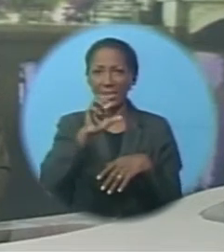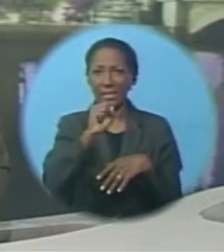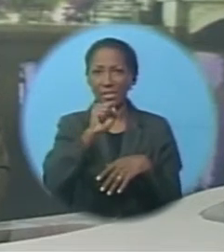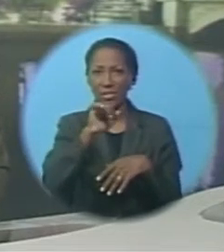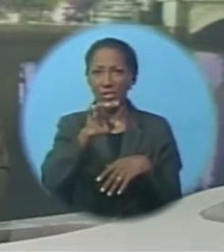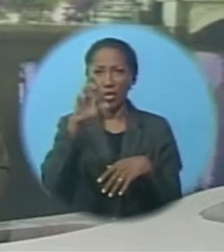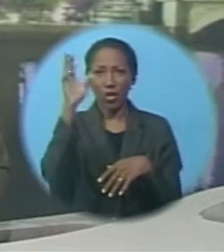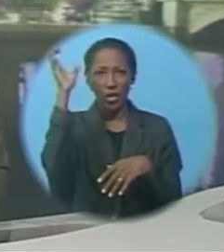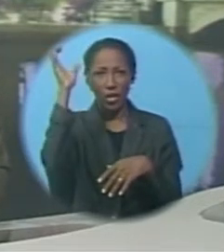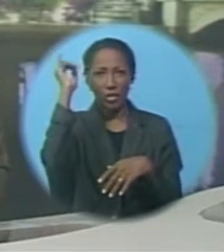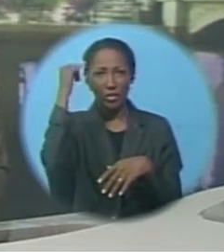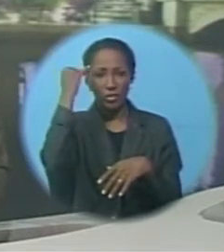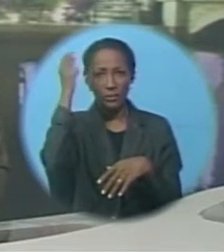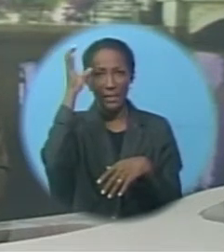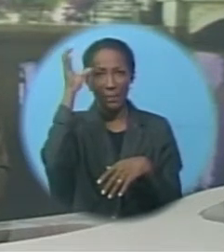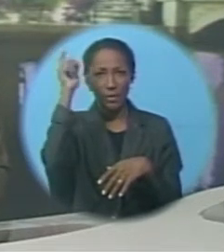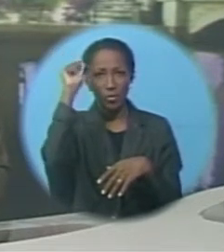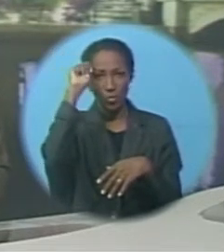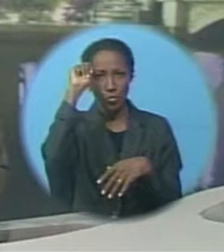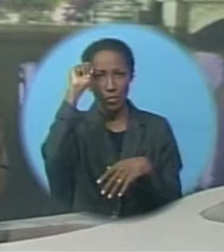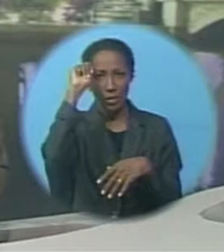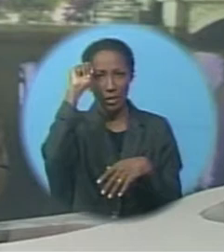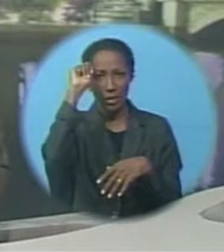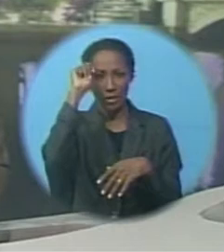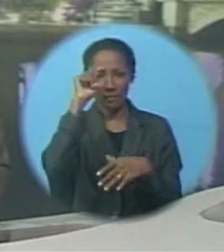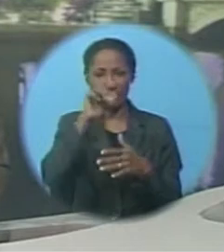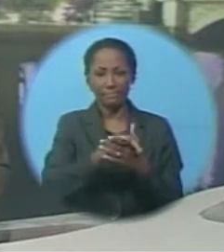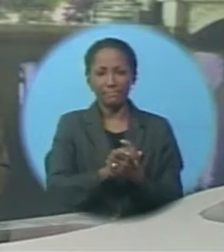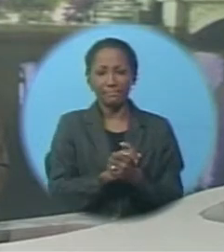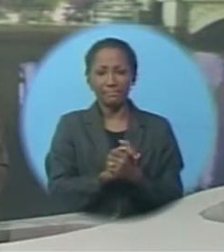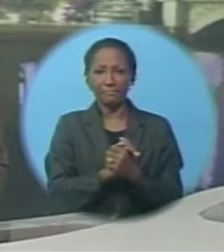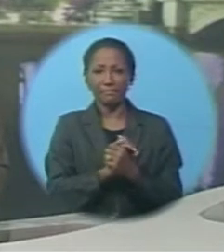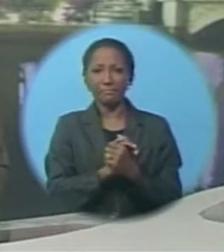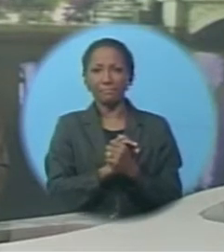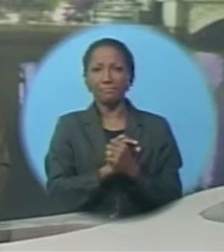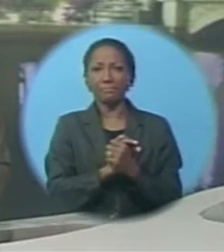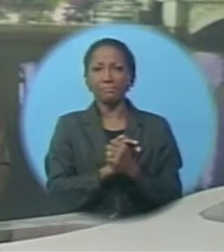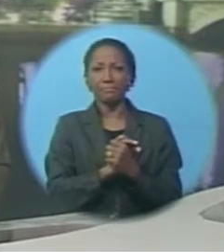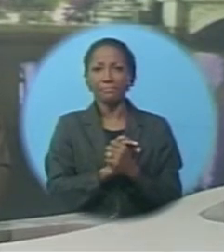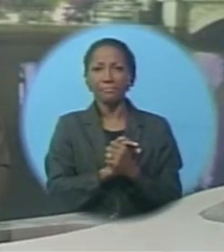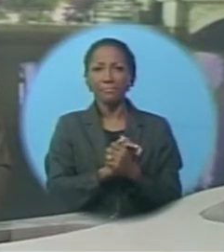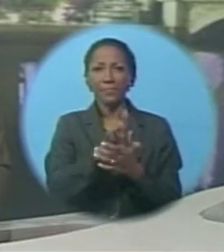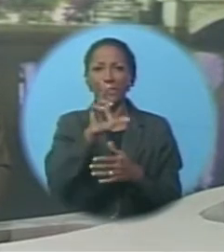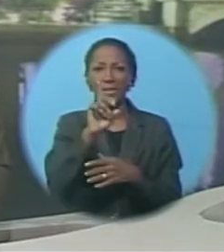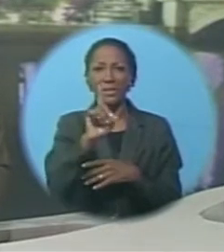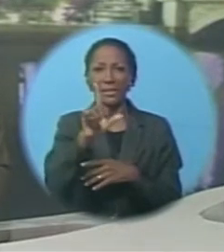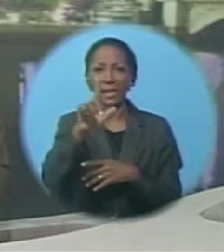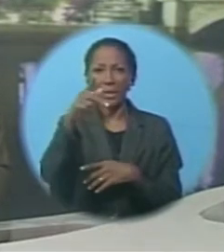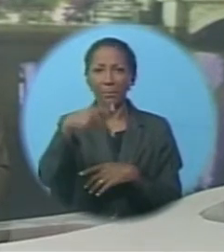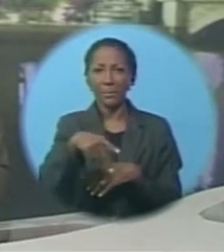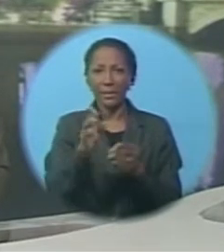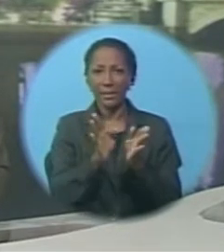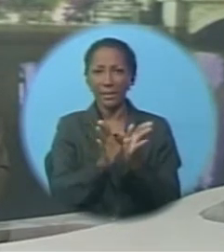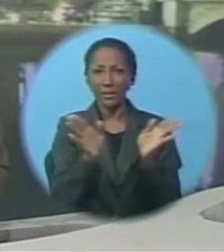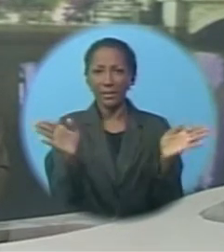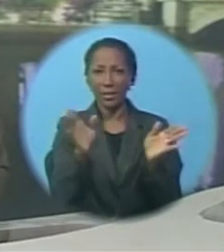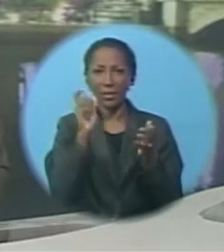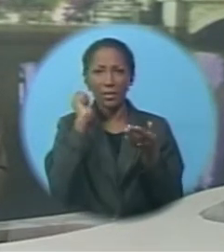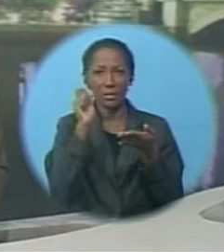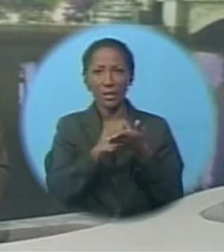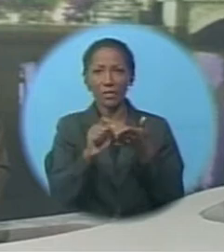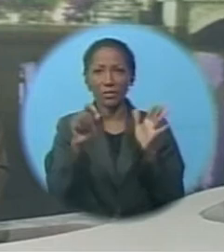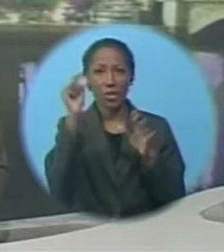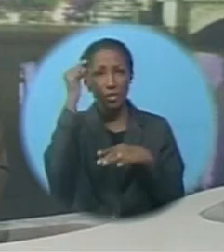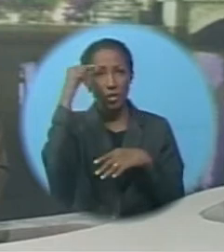of the Caribbean's most influential diplomats and politicians. Democratic Labour Party General Secretary George